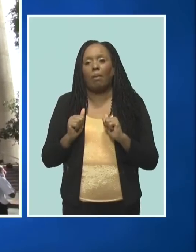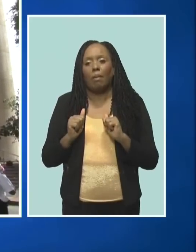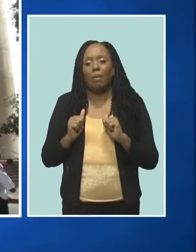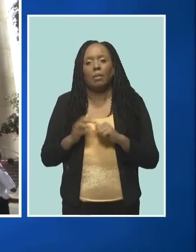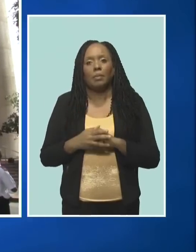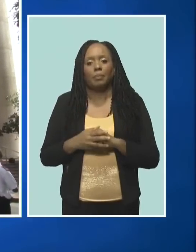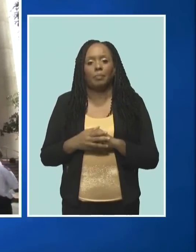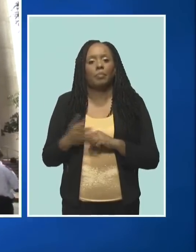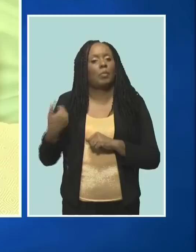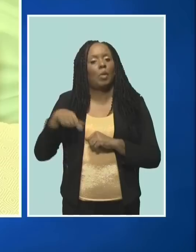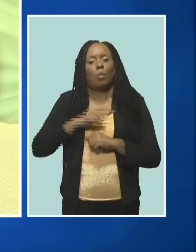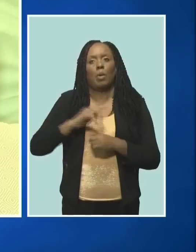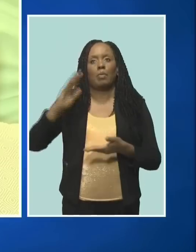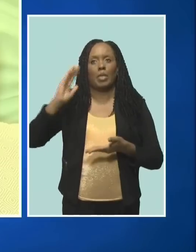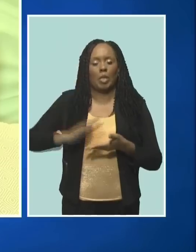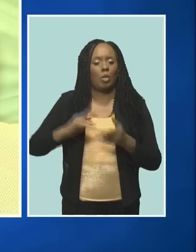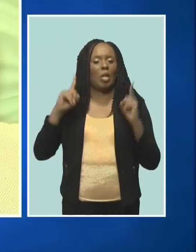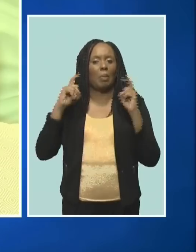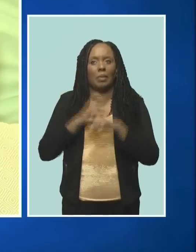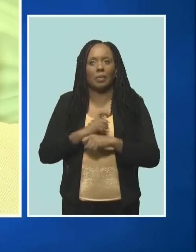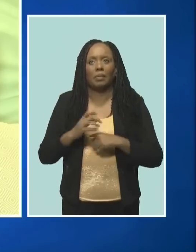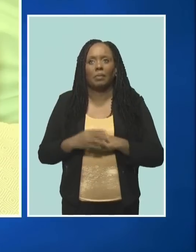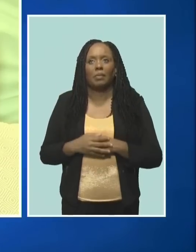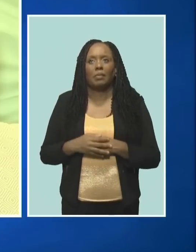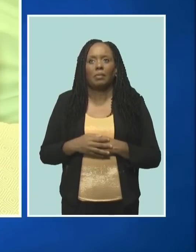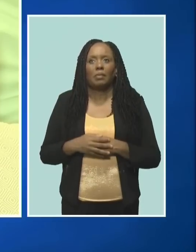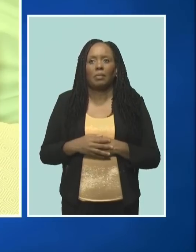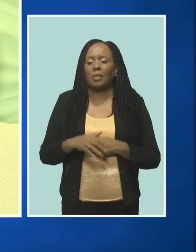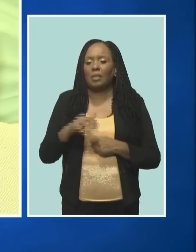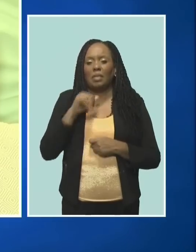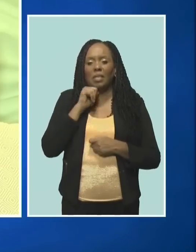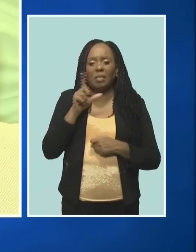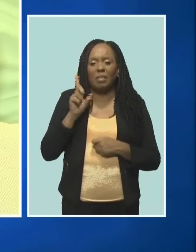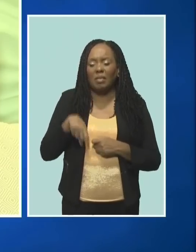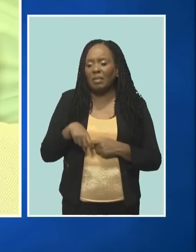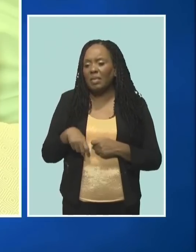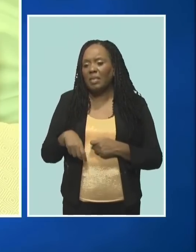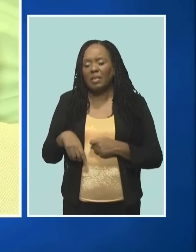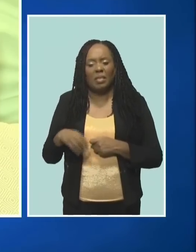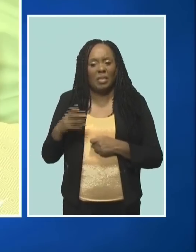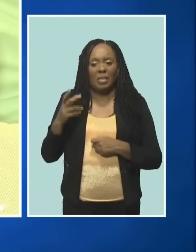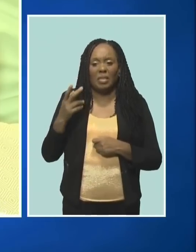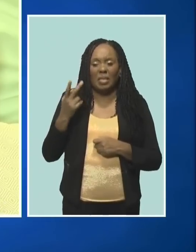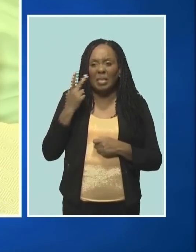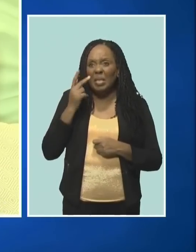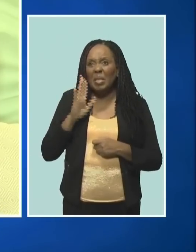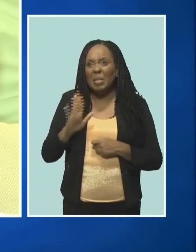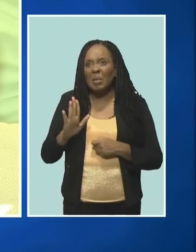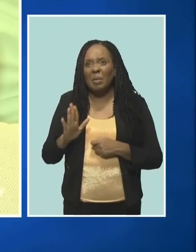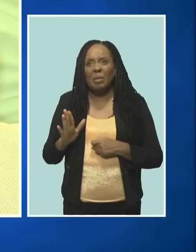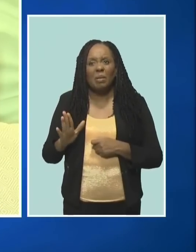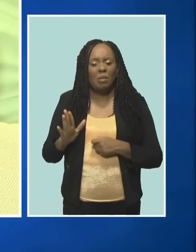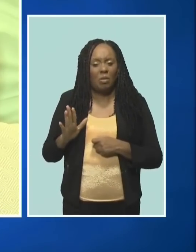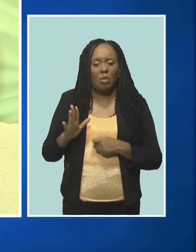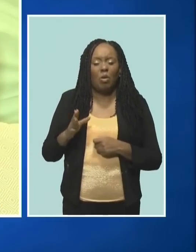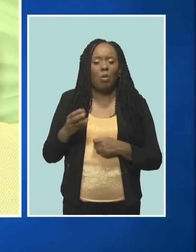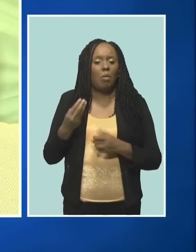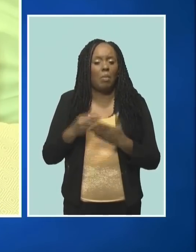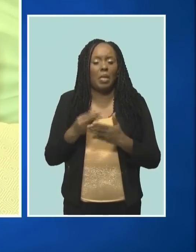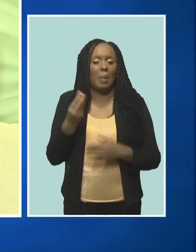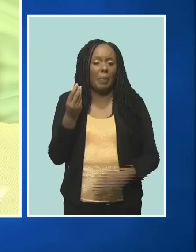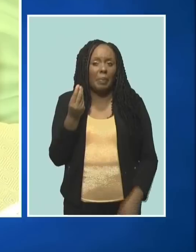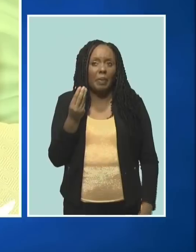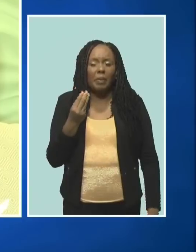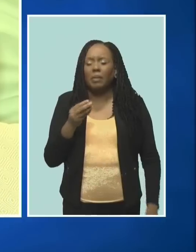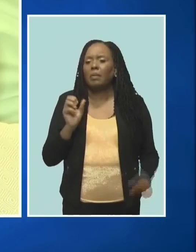complexity in buying and selling. The cashier no longer needs to worry about the validity of your money. You have the ease of being able to buy whenever you